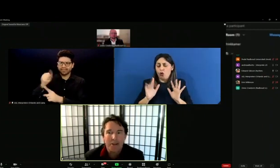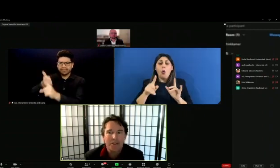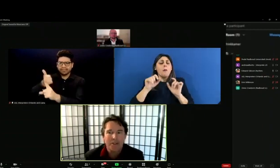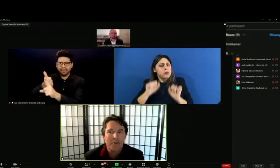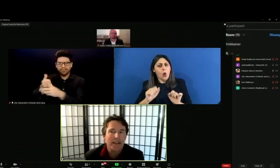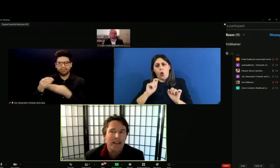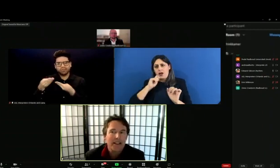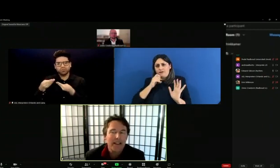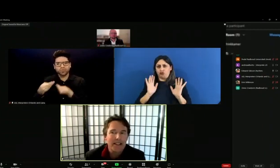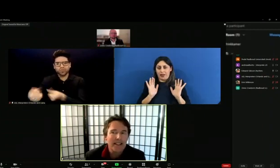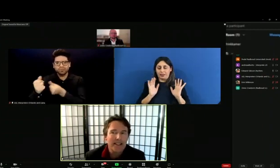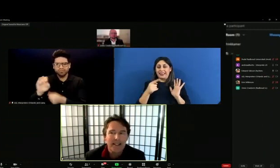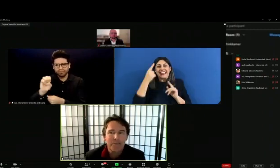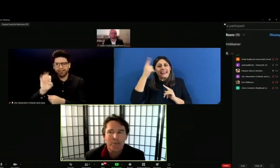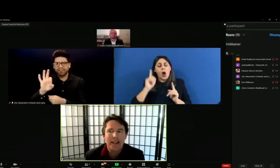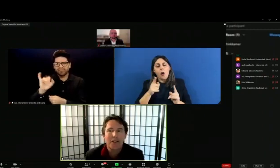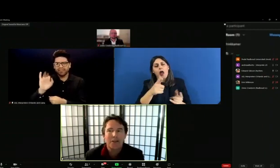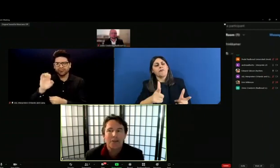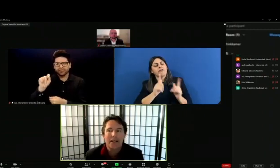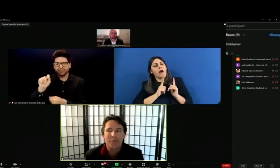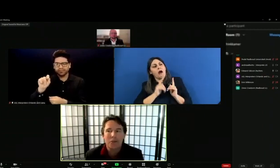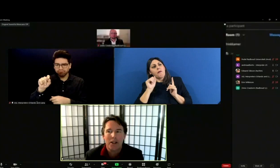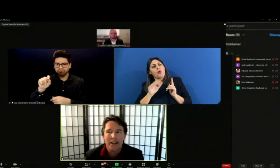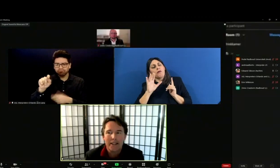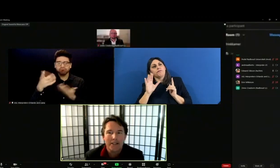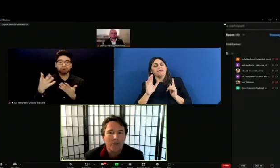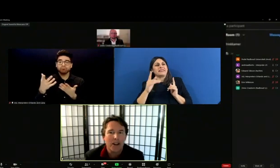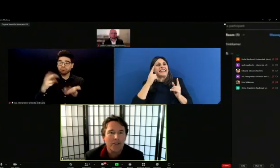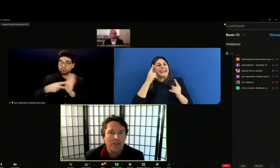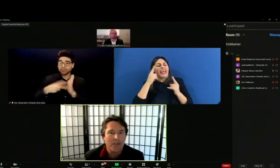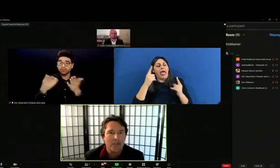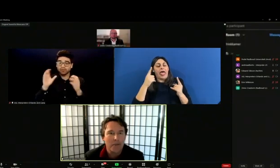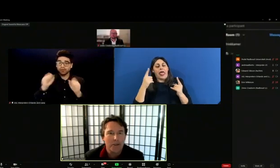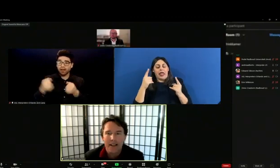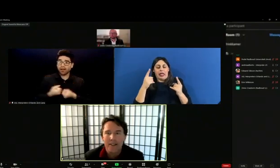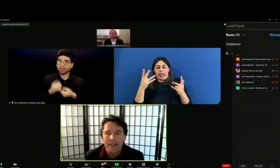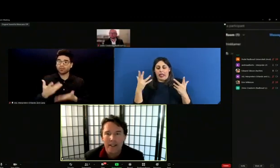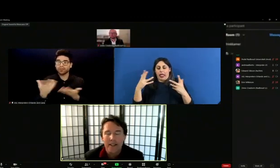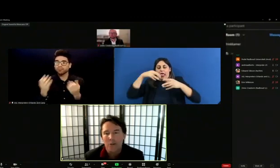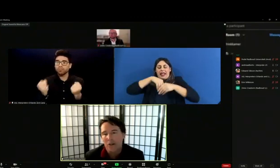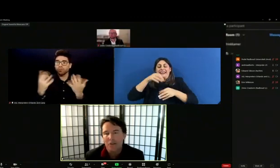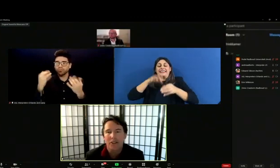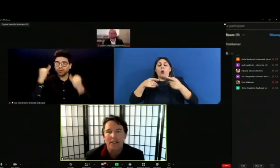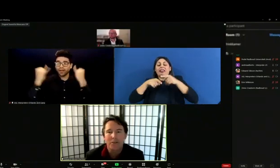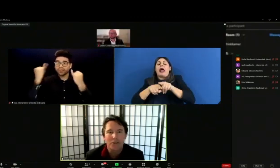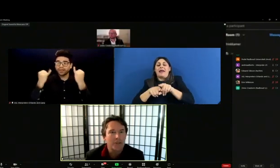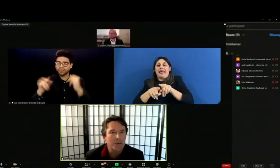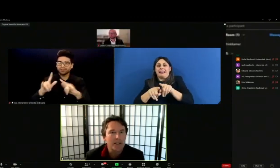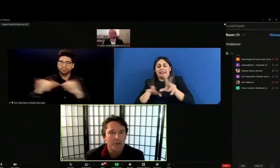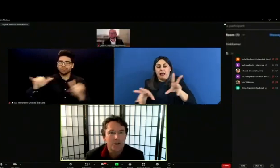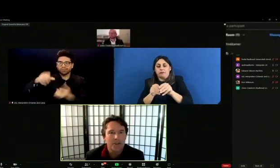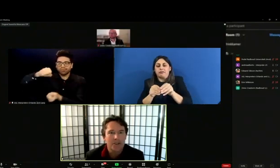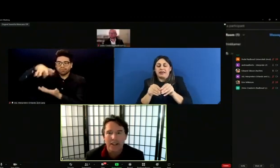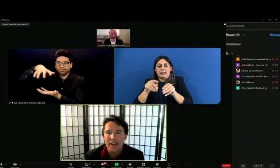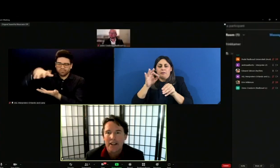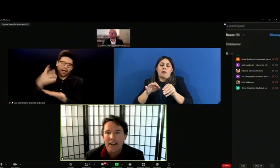It might be efficient, and the idea is that it allows getting multiple ideas across simultaneously, or sign language in general, but